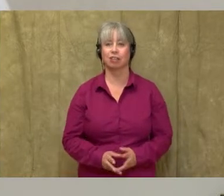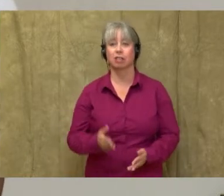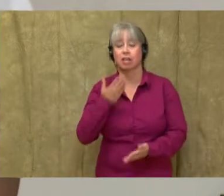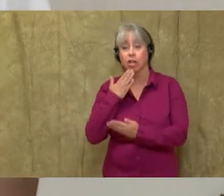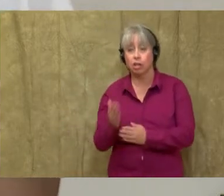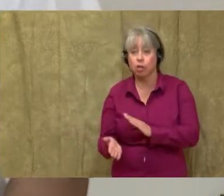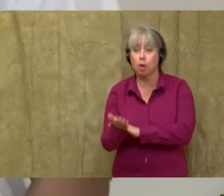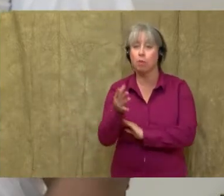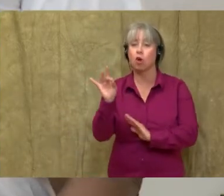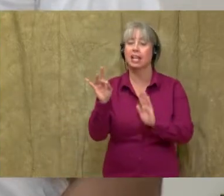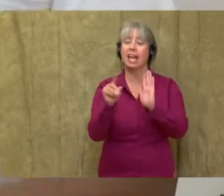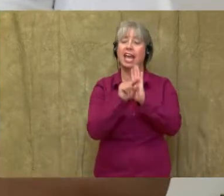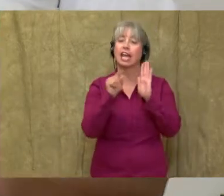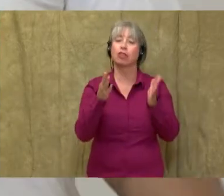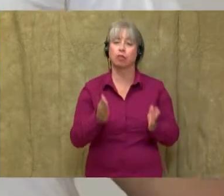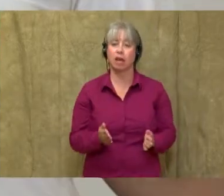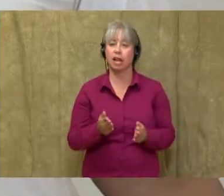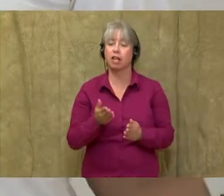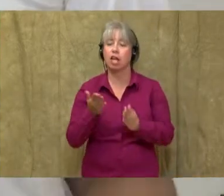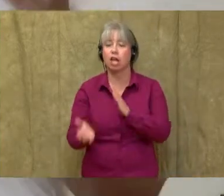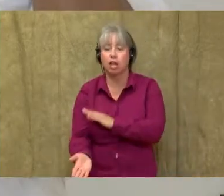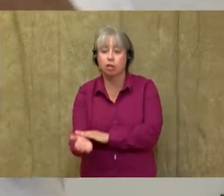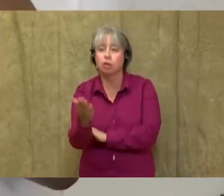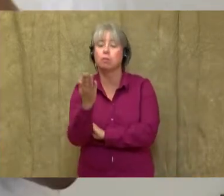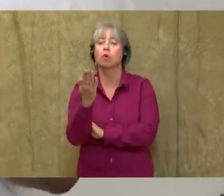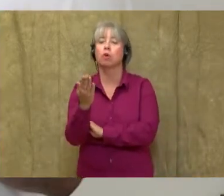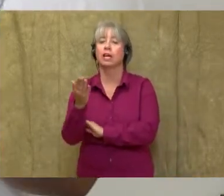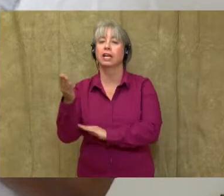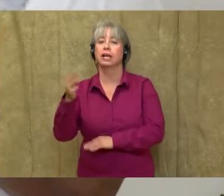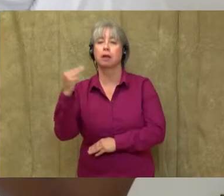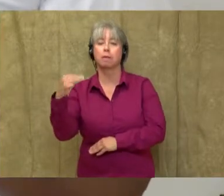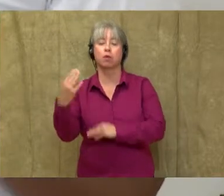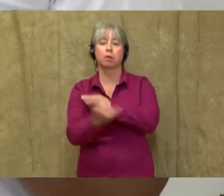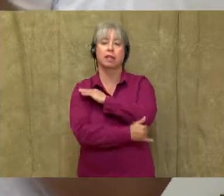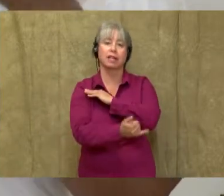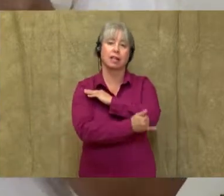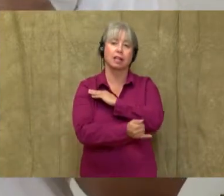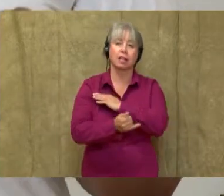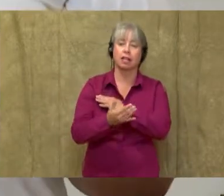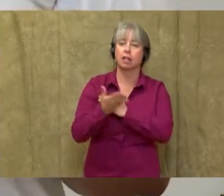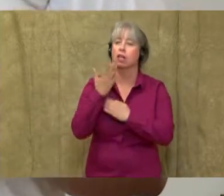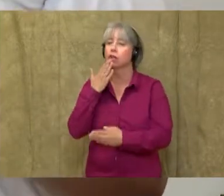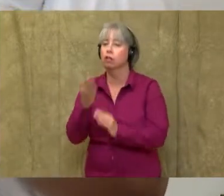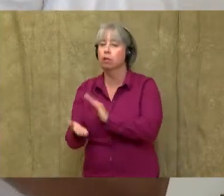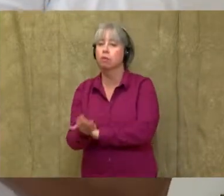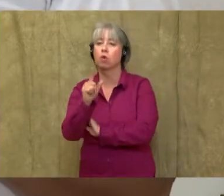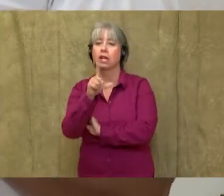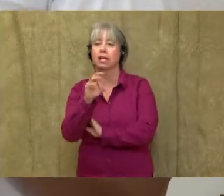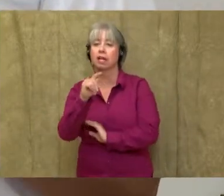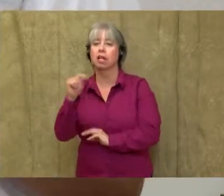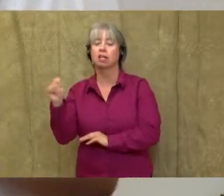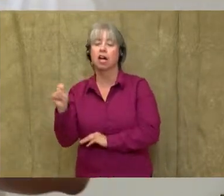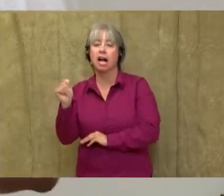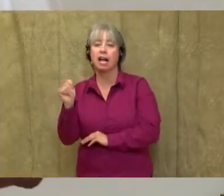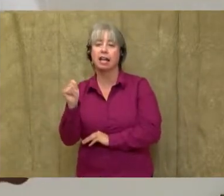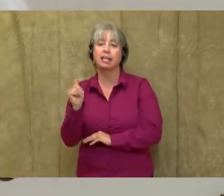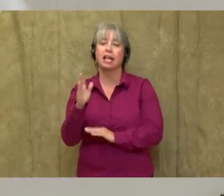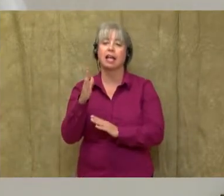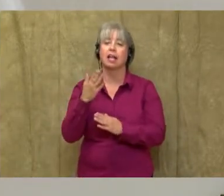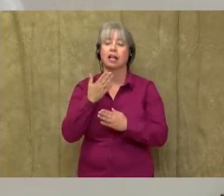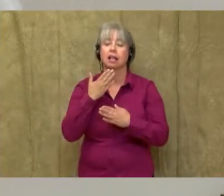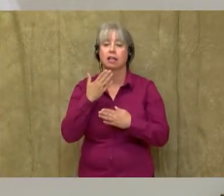Good morning, eighth graders. Good morning, Mobile County. Good morning to Lott Middle School. Shout out to my principal, Mr. Golden, my assistant principal, Ms.